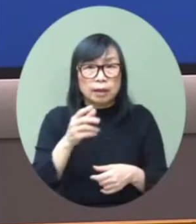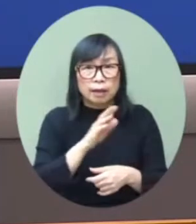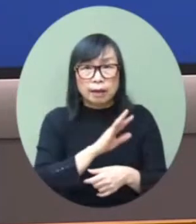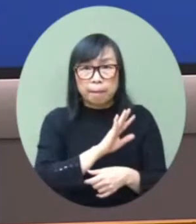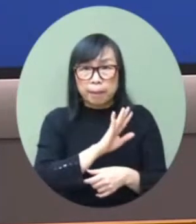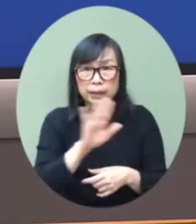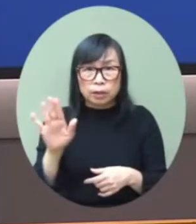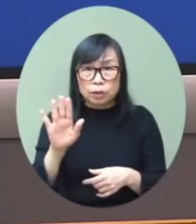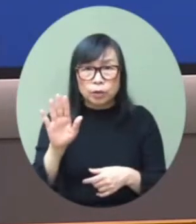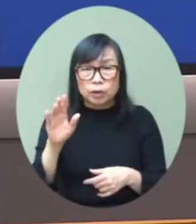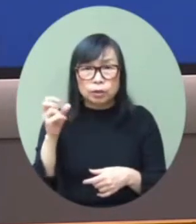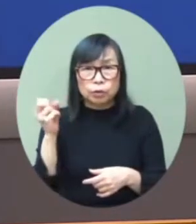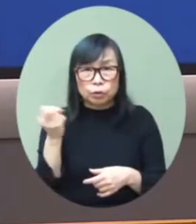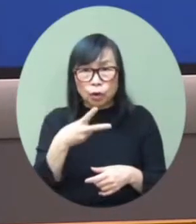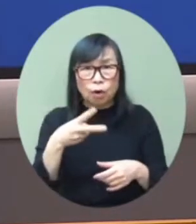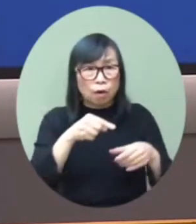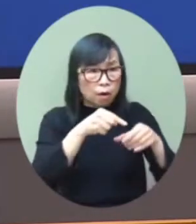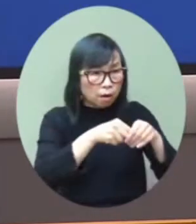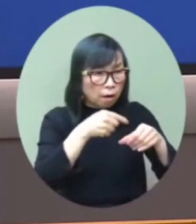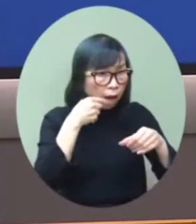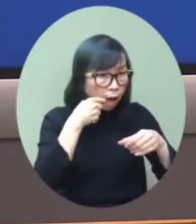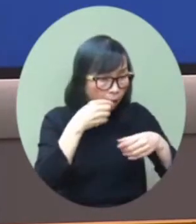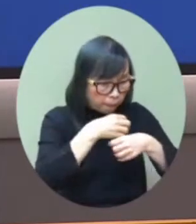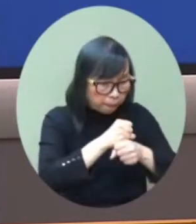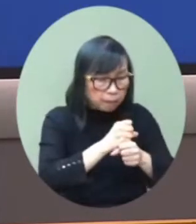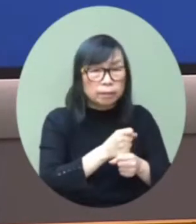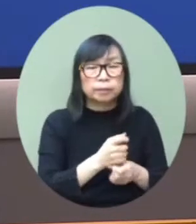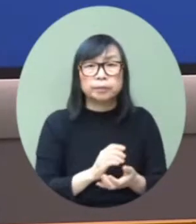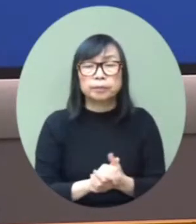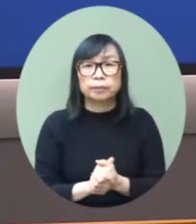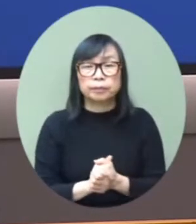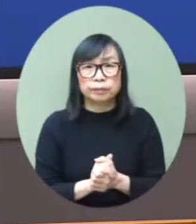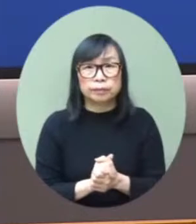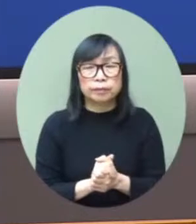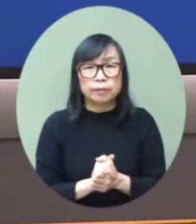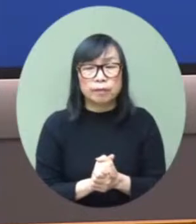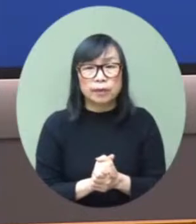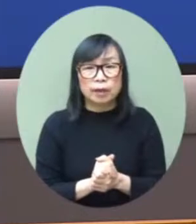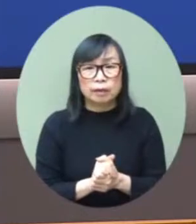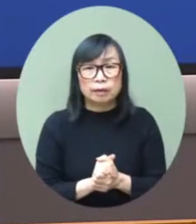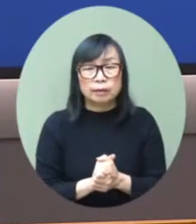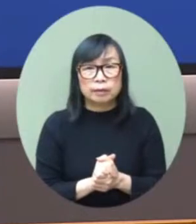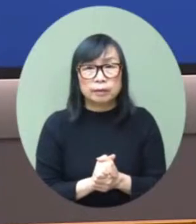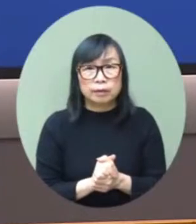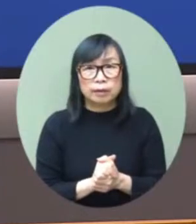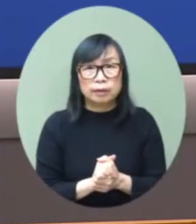that person does not need to undergo sample collection.